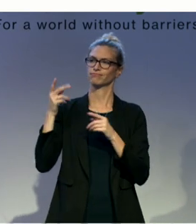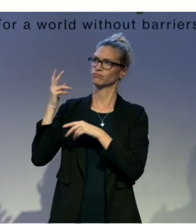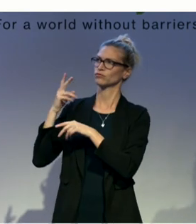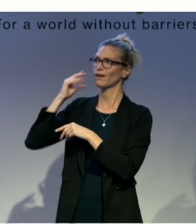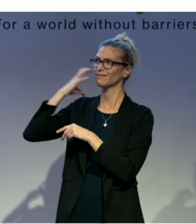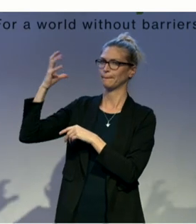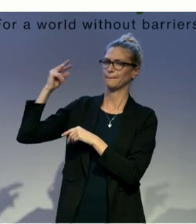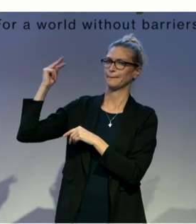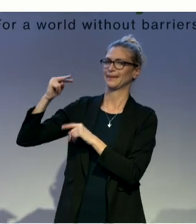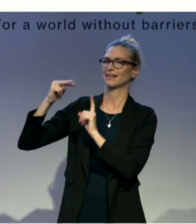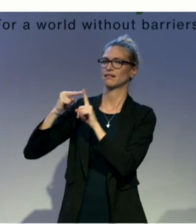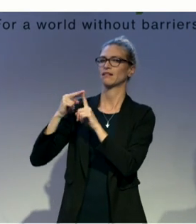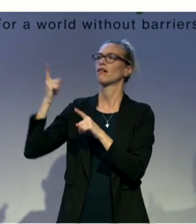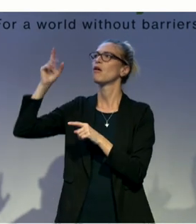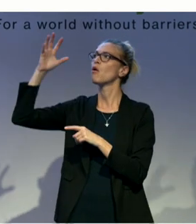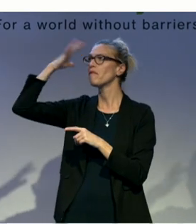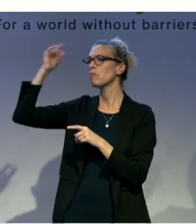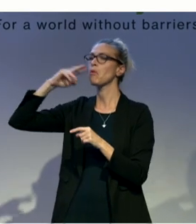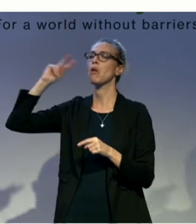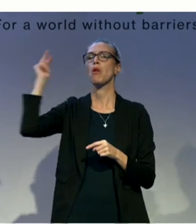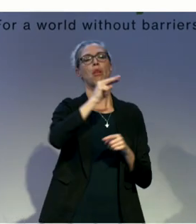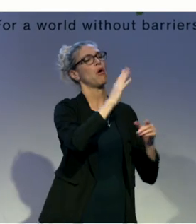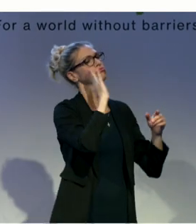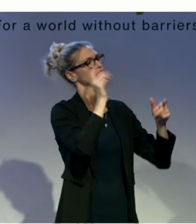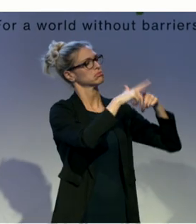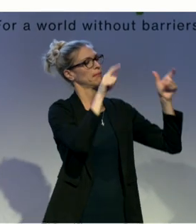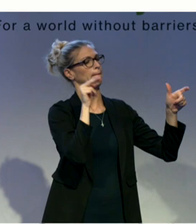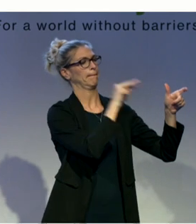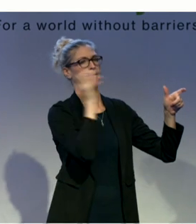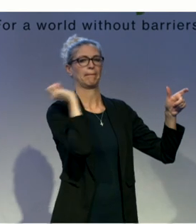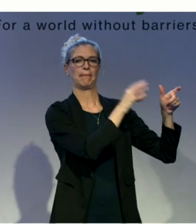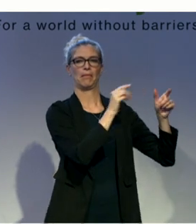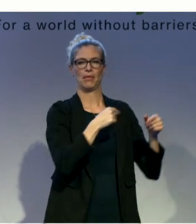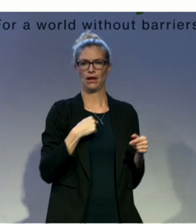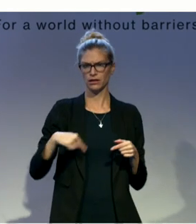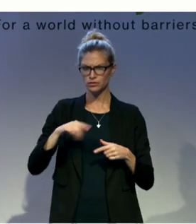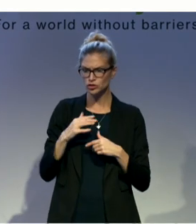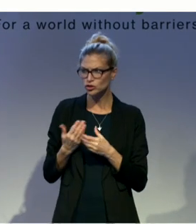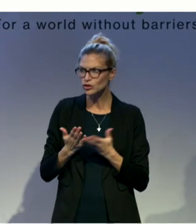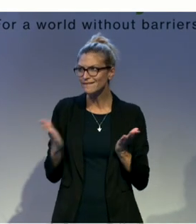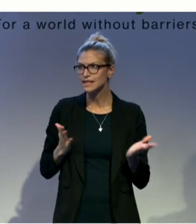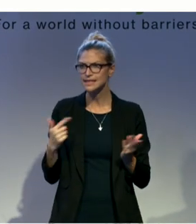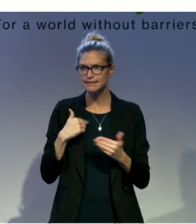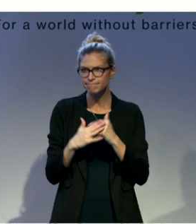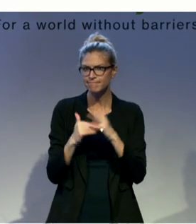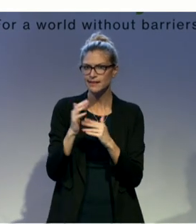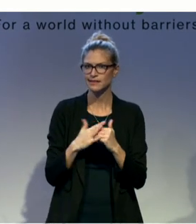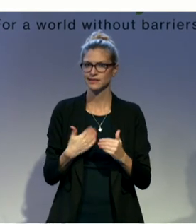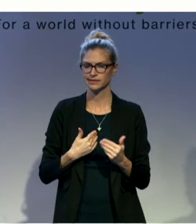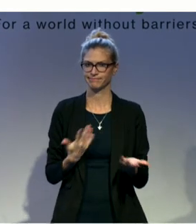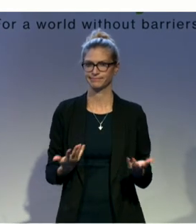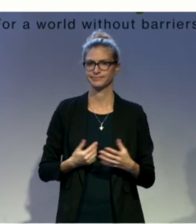be transitioned to community-based services. There is a model for